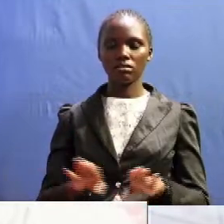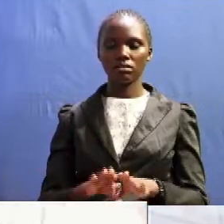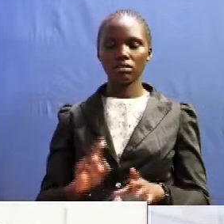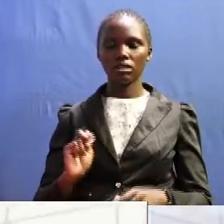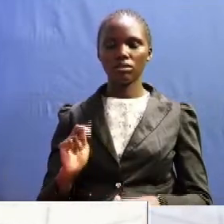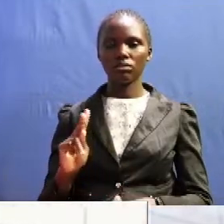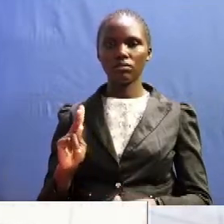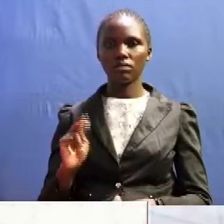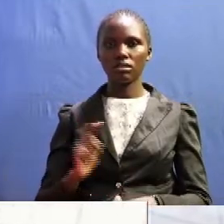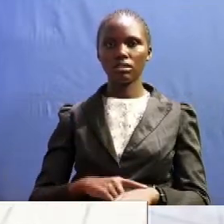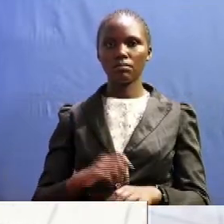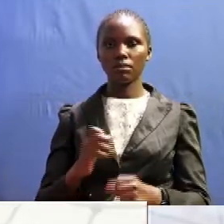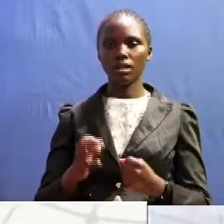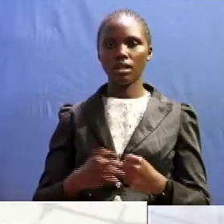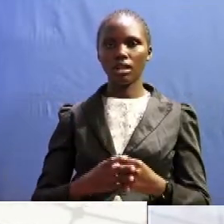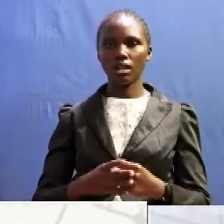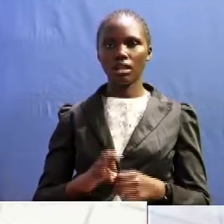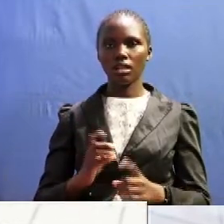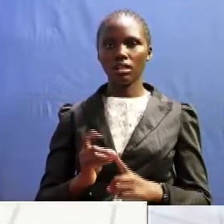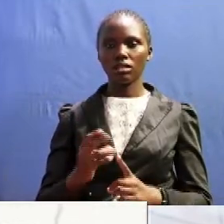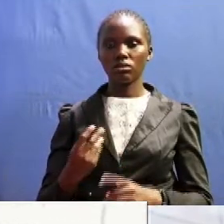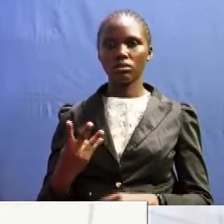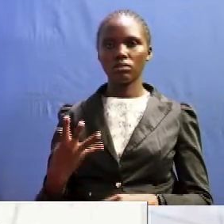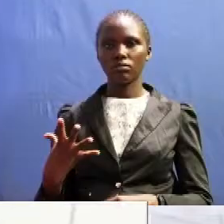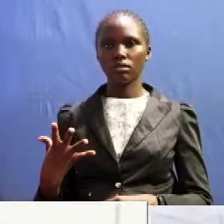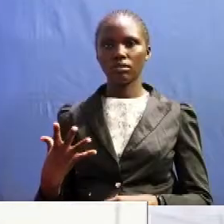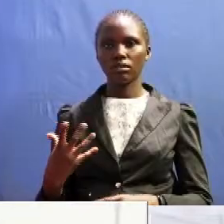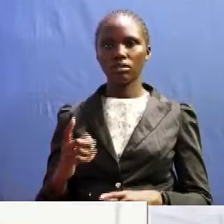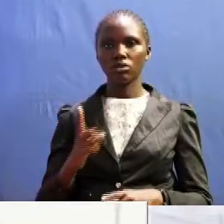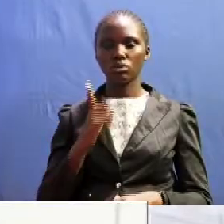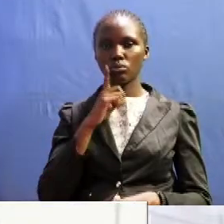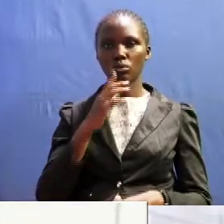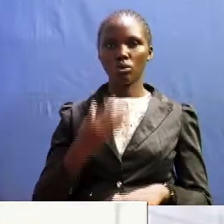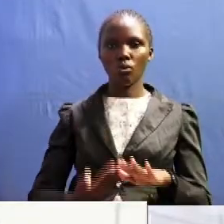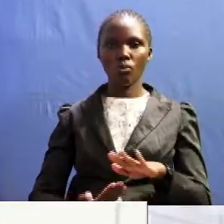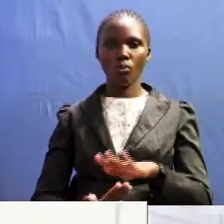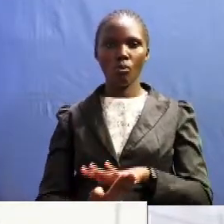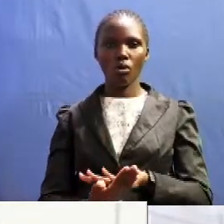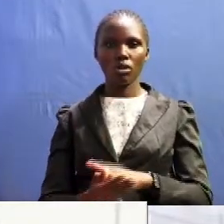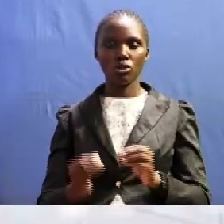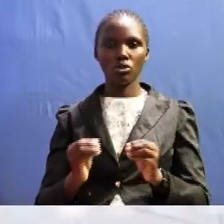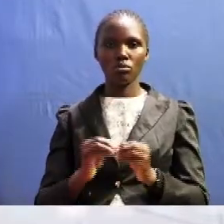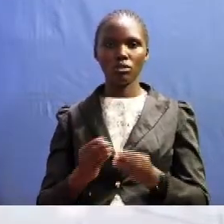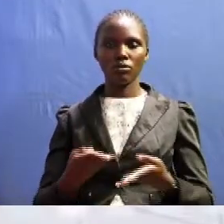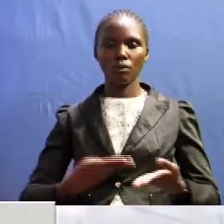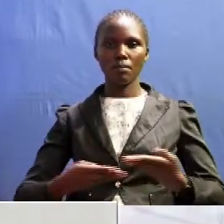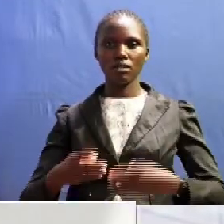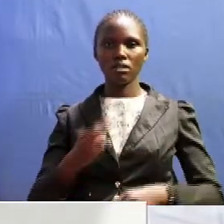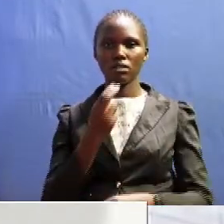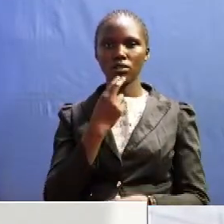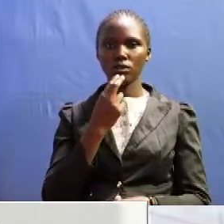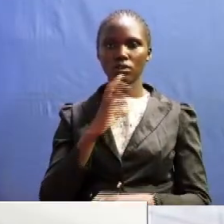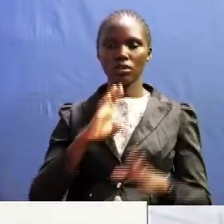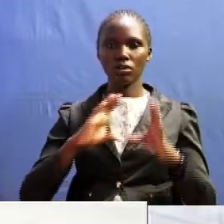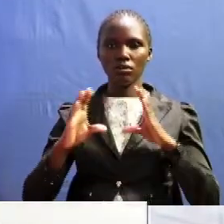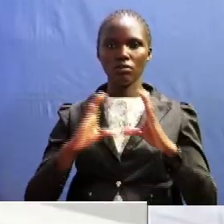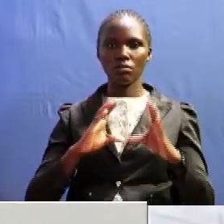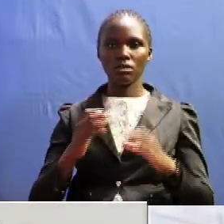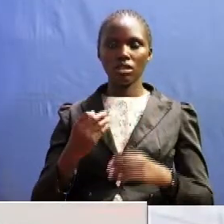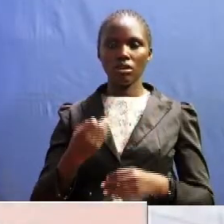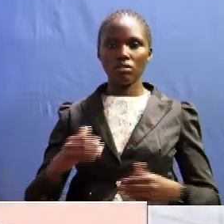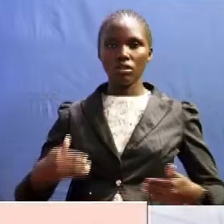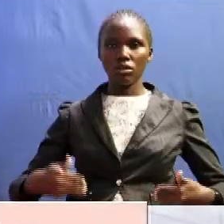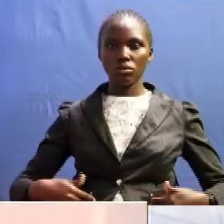KUTV News at 9 on the 25th day of August 2025. Tomorrow, very early in the morning, let's meet for Biashara Tuesday, a conversation on